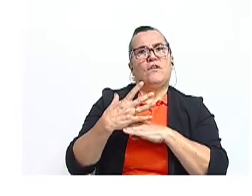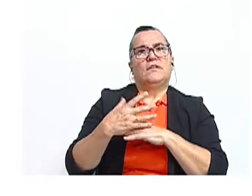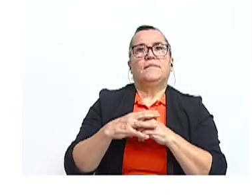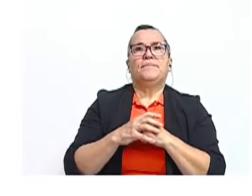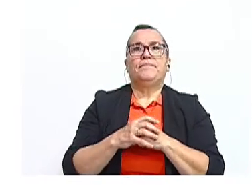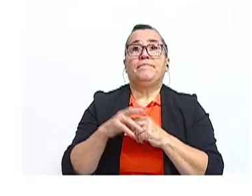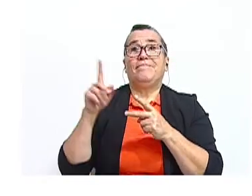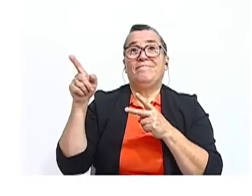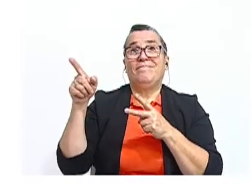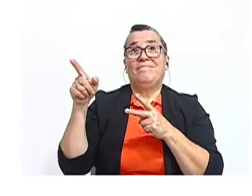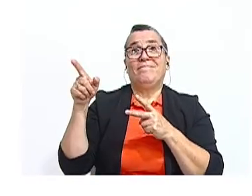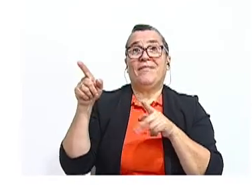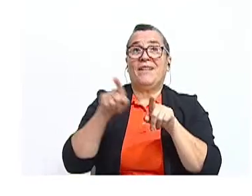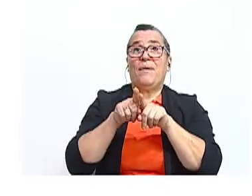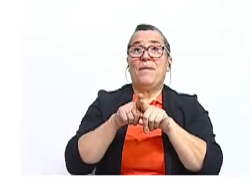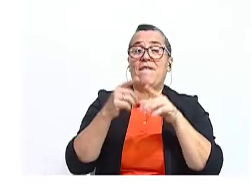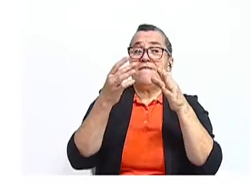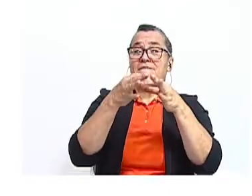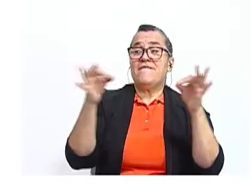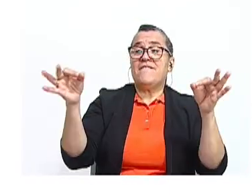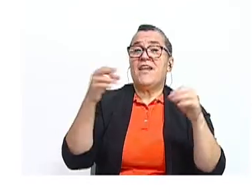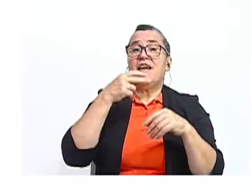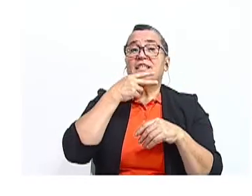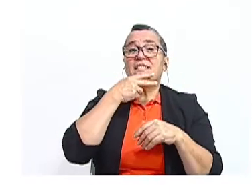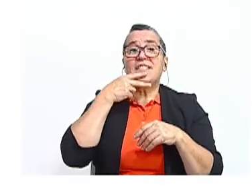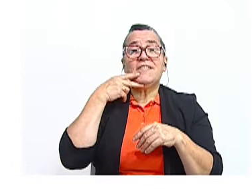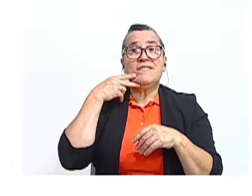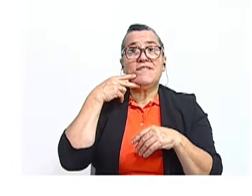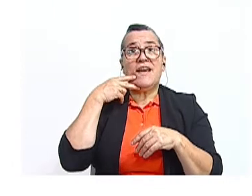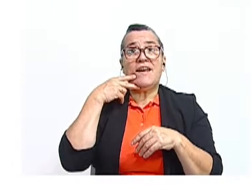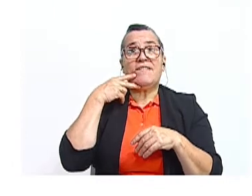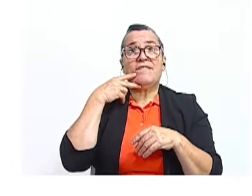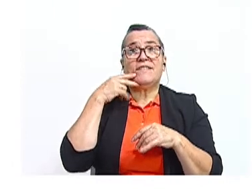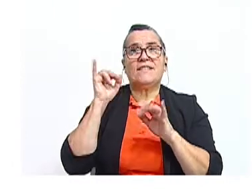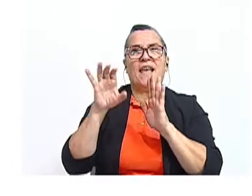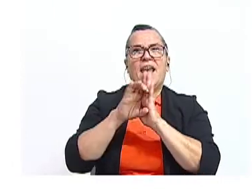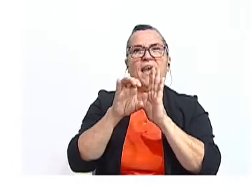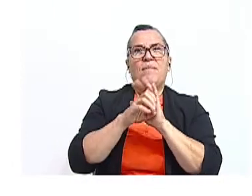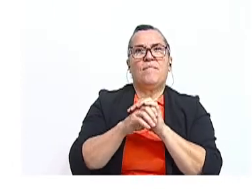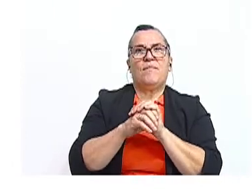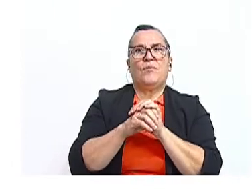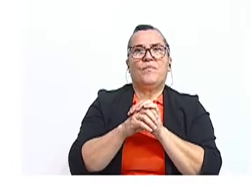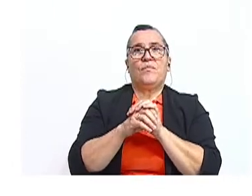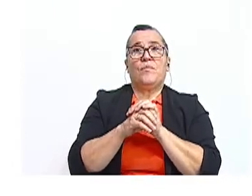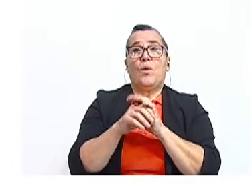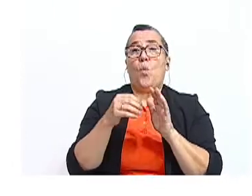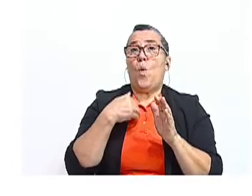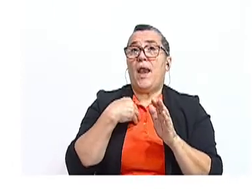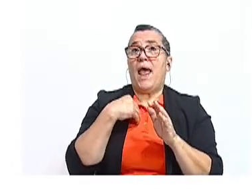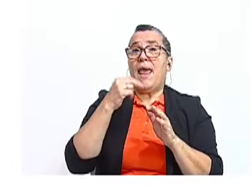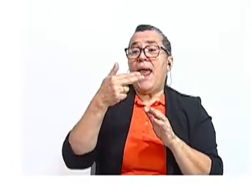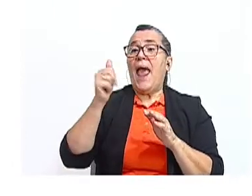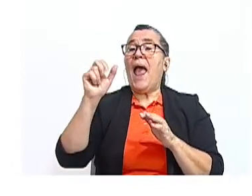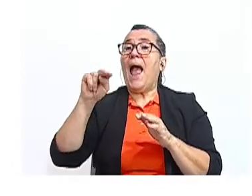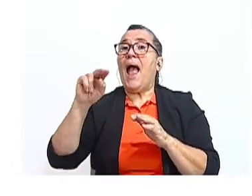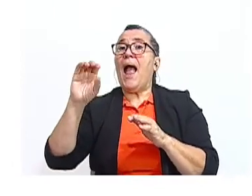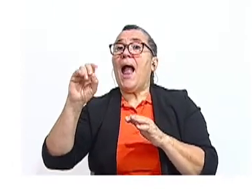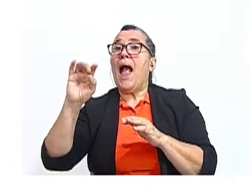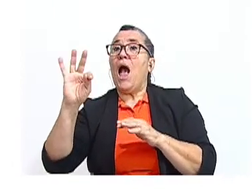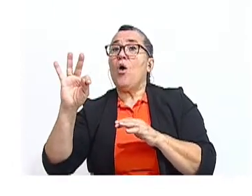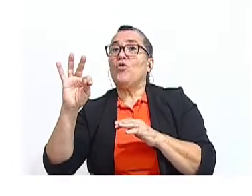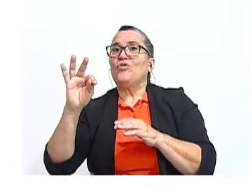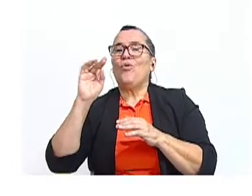have some phrasal verbs that we can use in our paragraphs. For example, when I hang out with people like